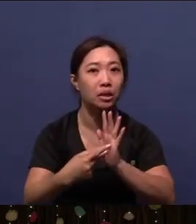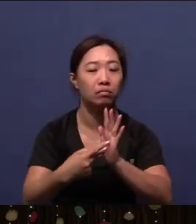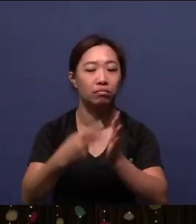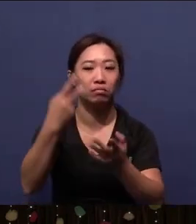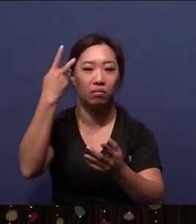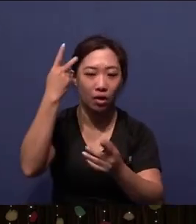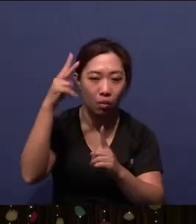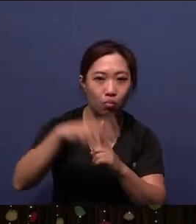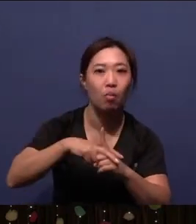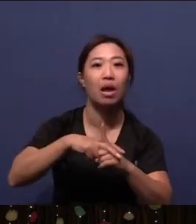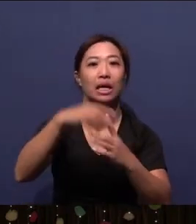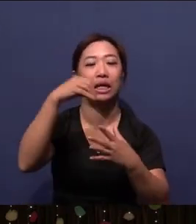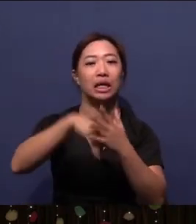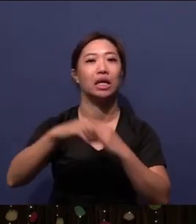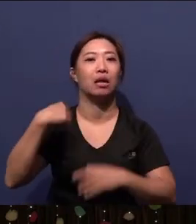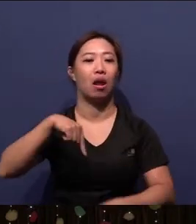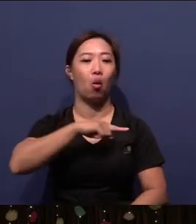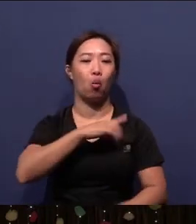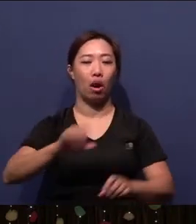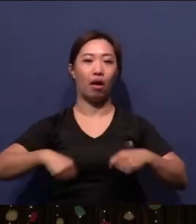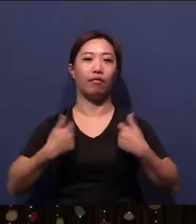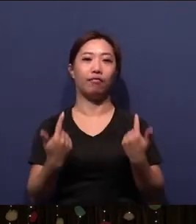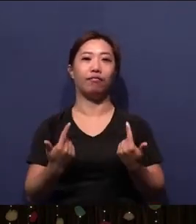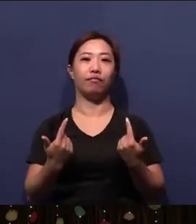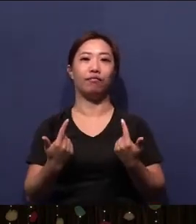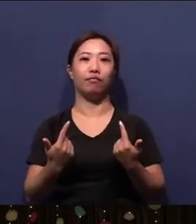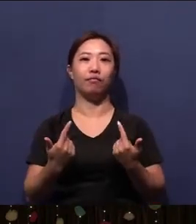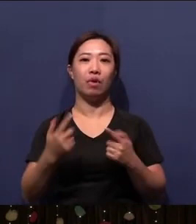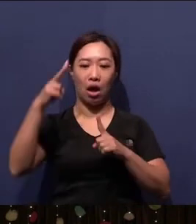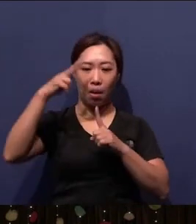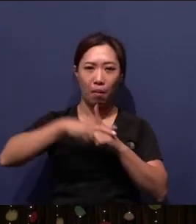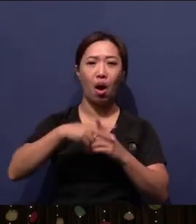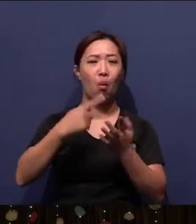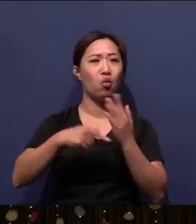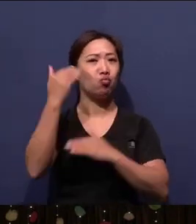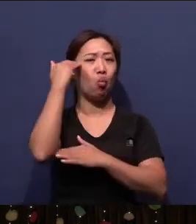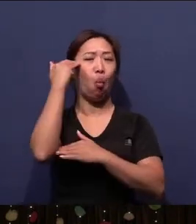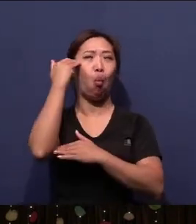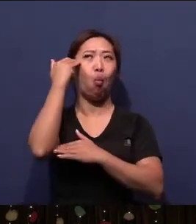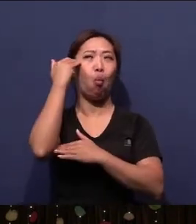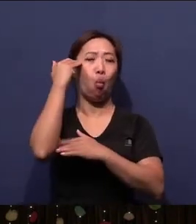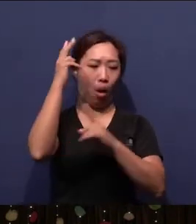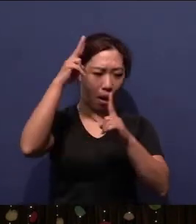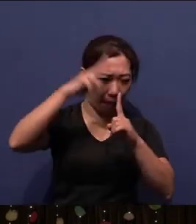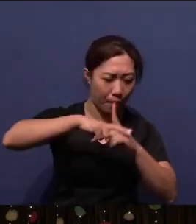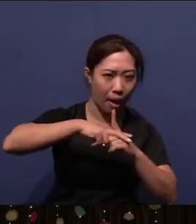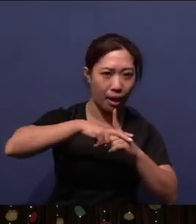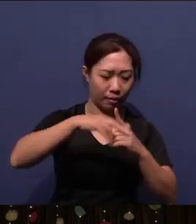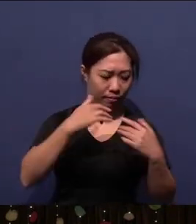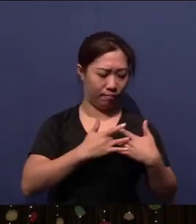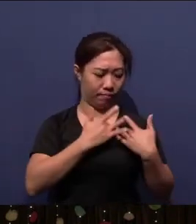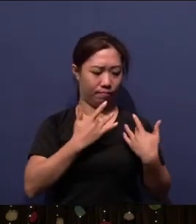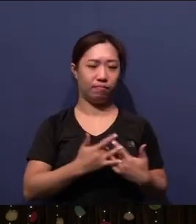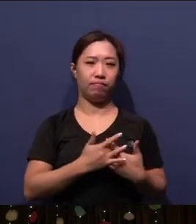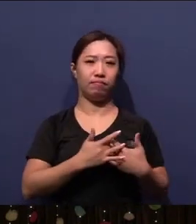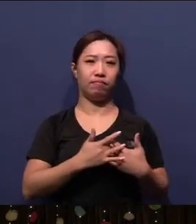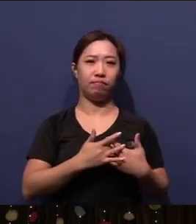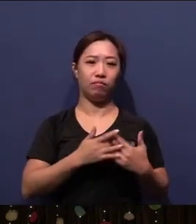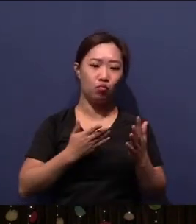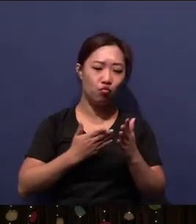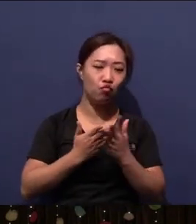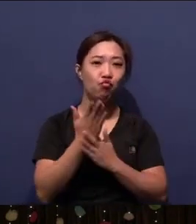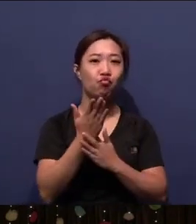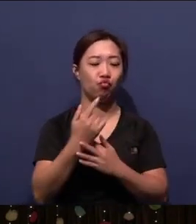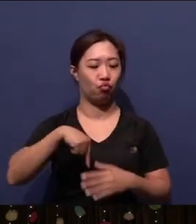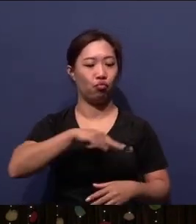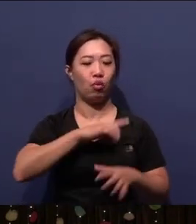applied in our lives. Obedience is applying what you know in your head, in your heart, through your hands.